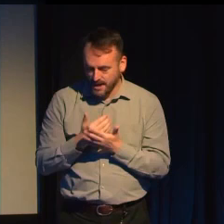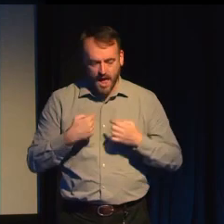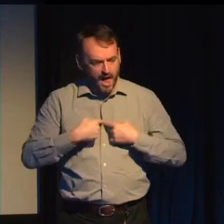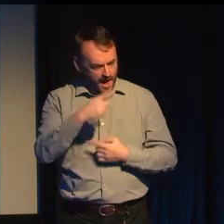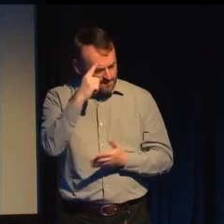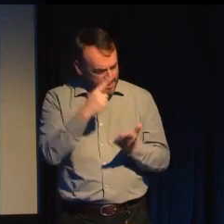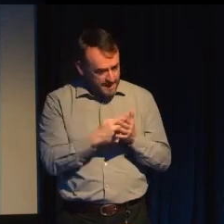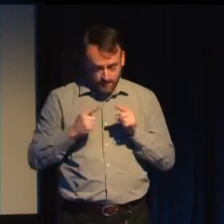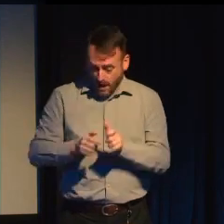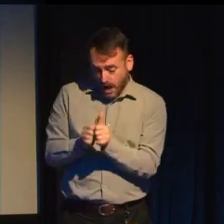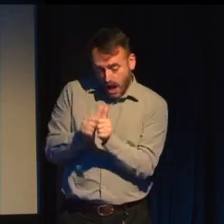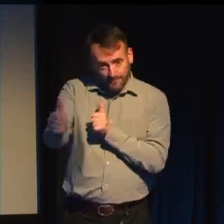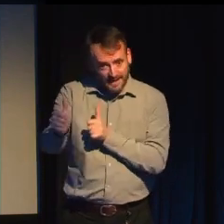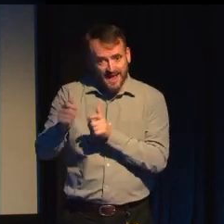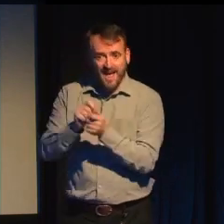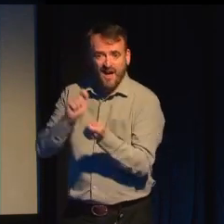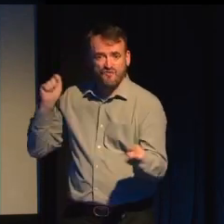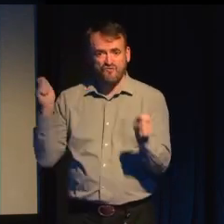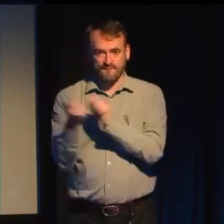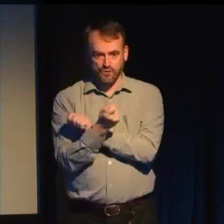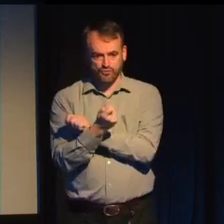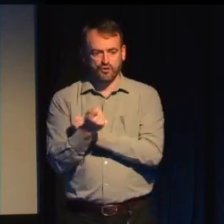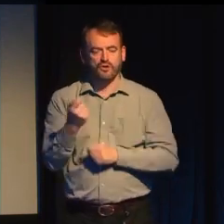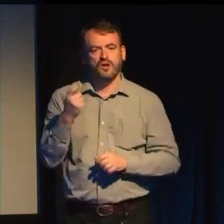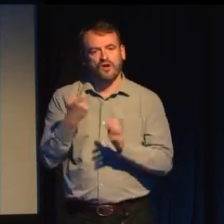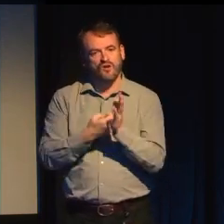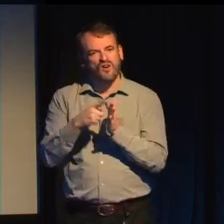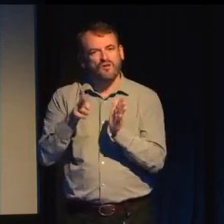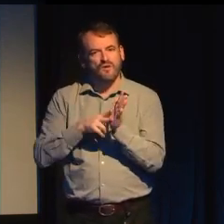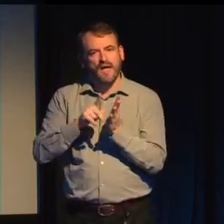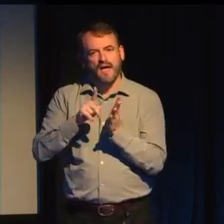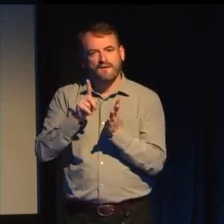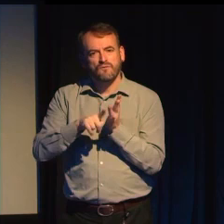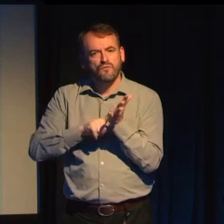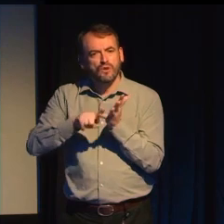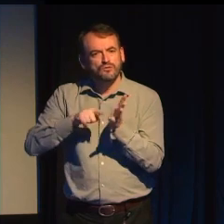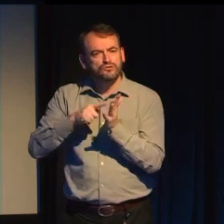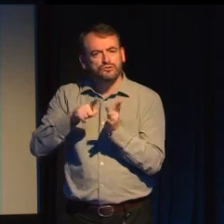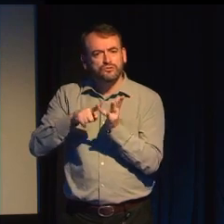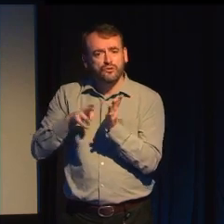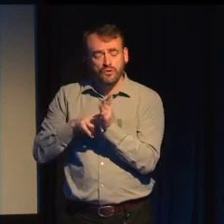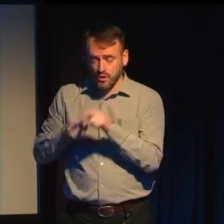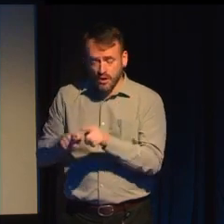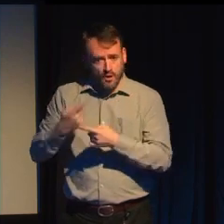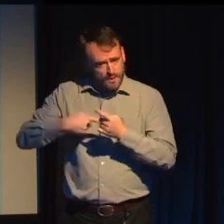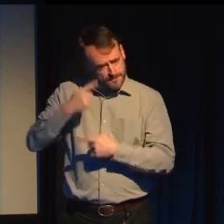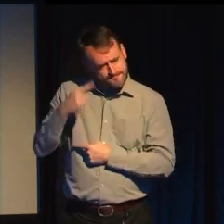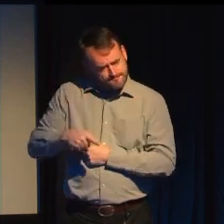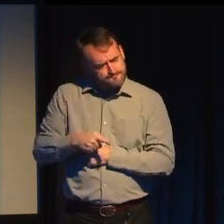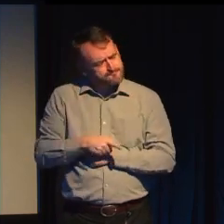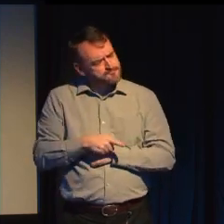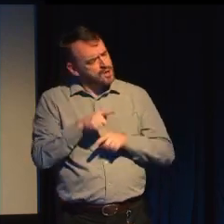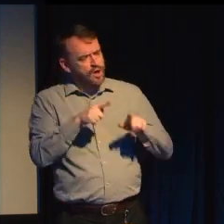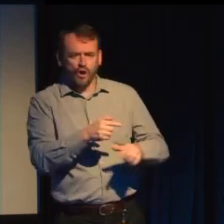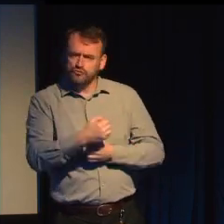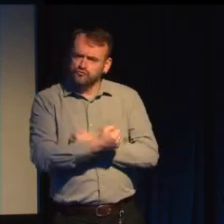always have done, that it's really important to have strong female protagonists. Not for any reason apart from the fact that it actually makes